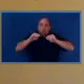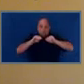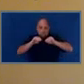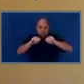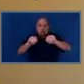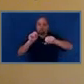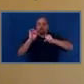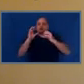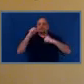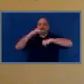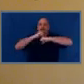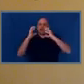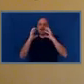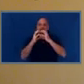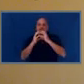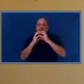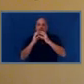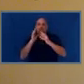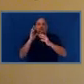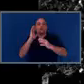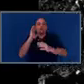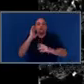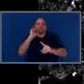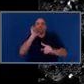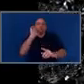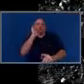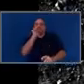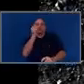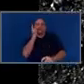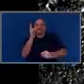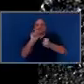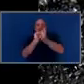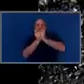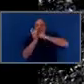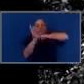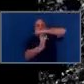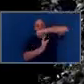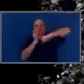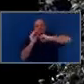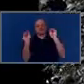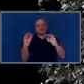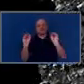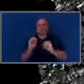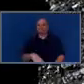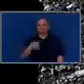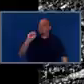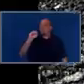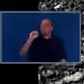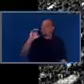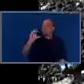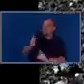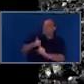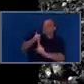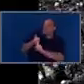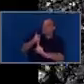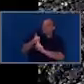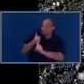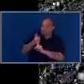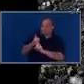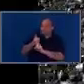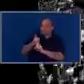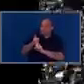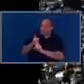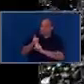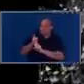would be imperceptibly small. The spacecraft is the mass of a